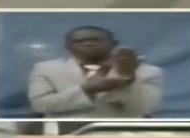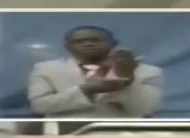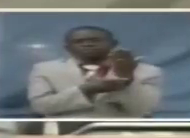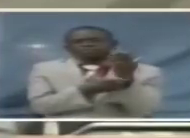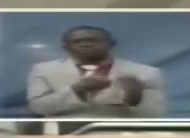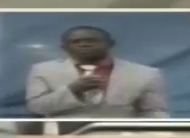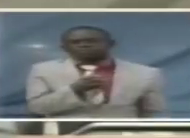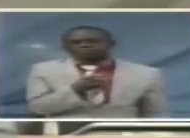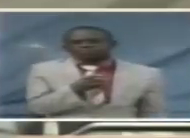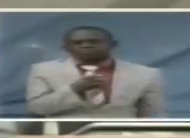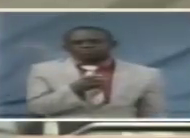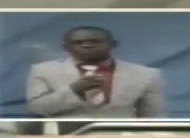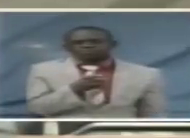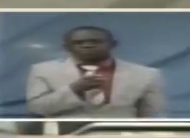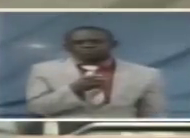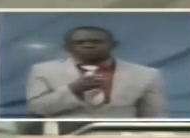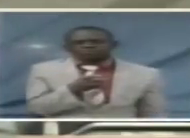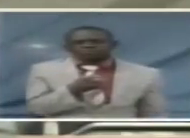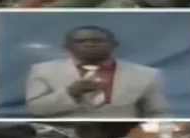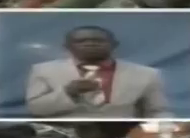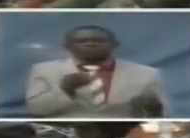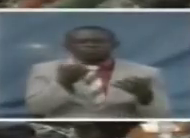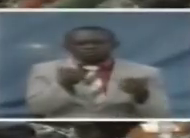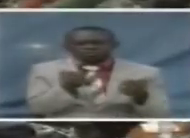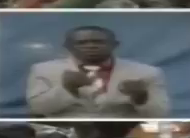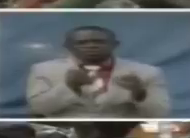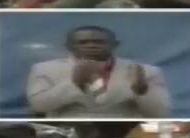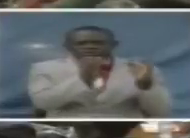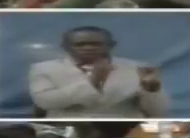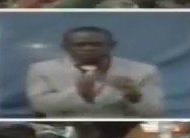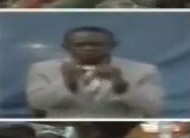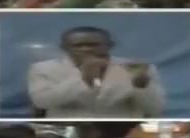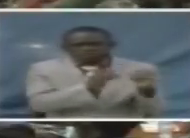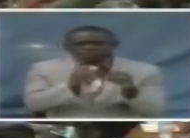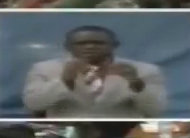and service delivery. To strengthen coordination